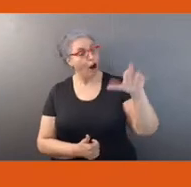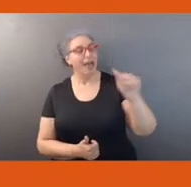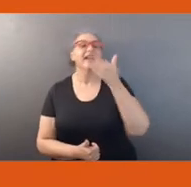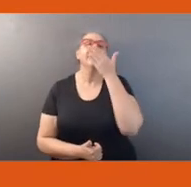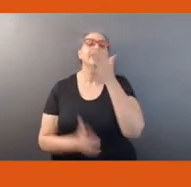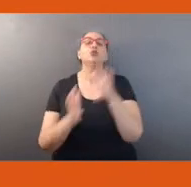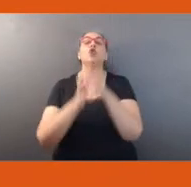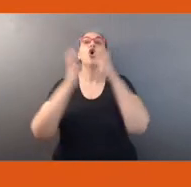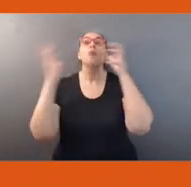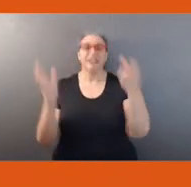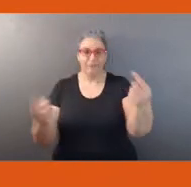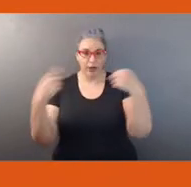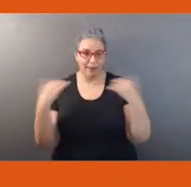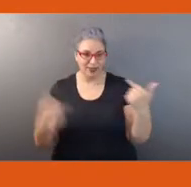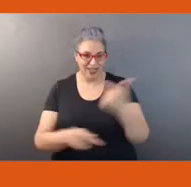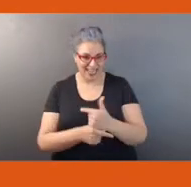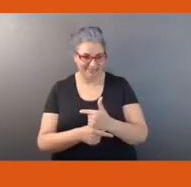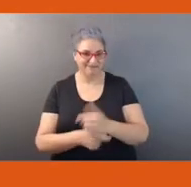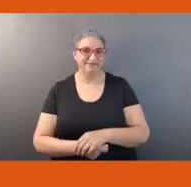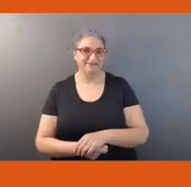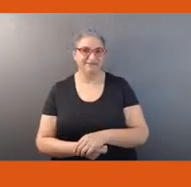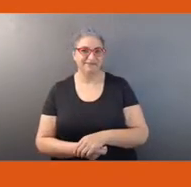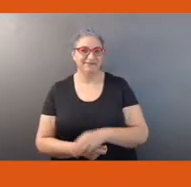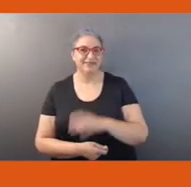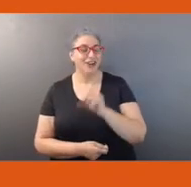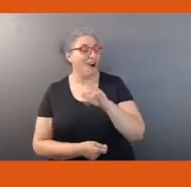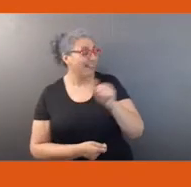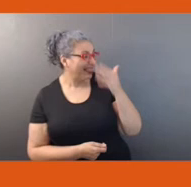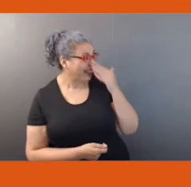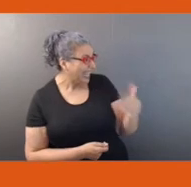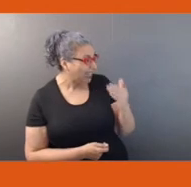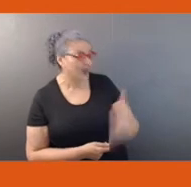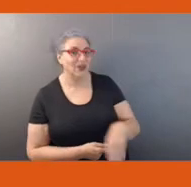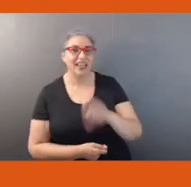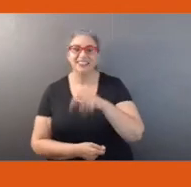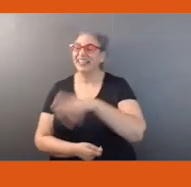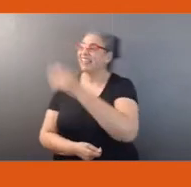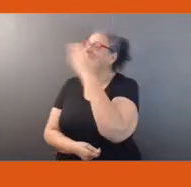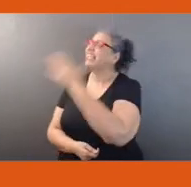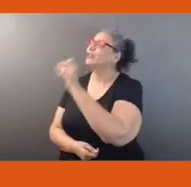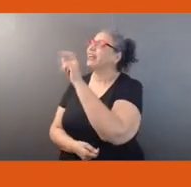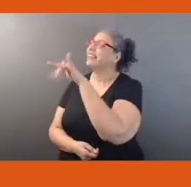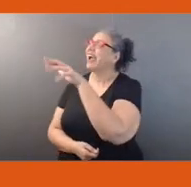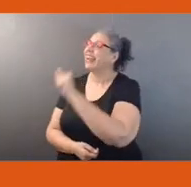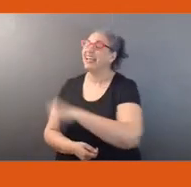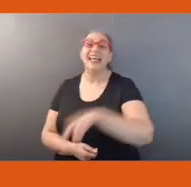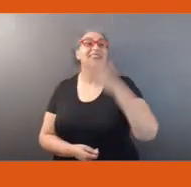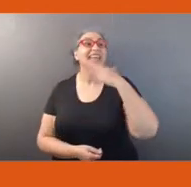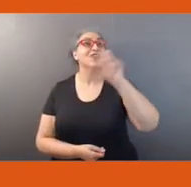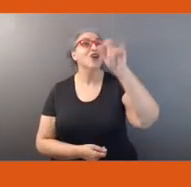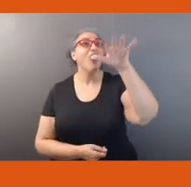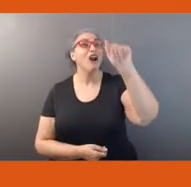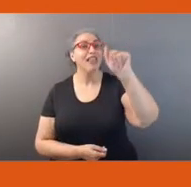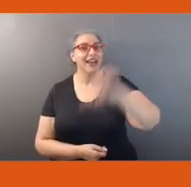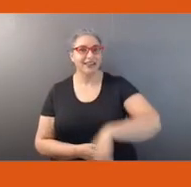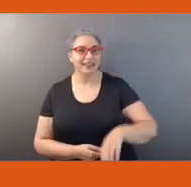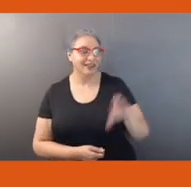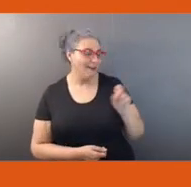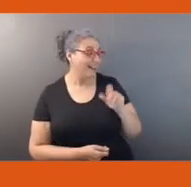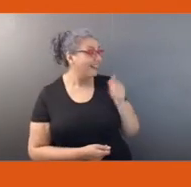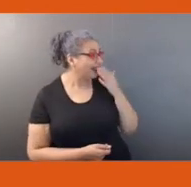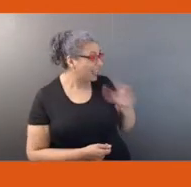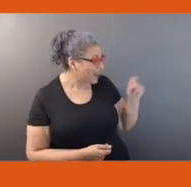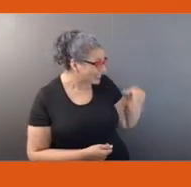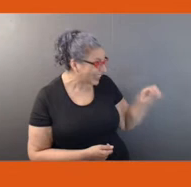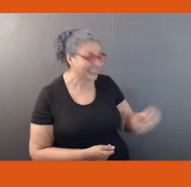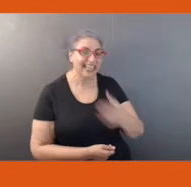thank you so much for coming on today. Thank you. Thank you, Tatiana. Thank you, Carla. Thank you,